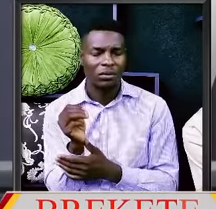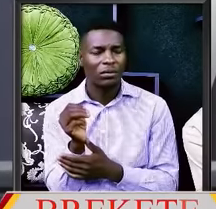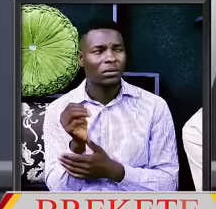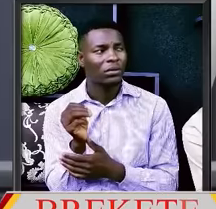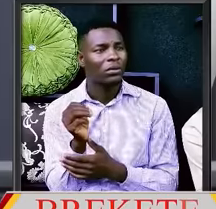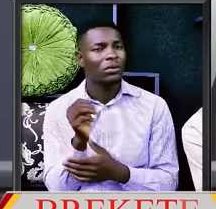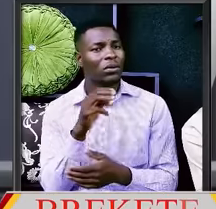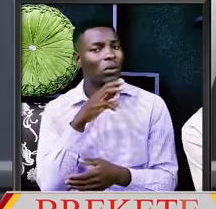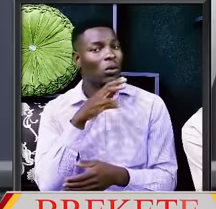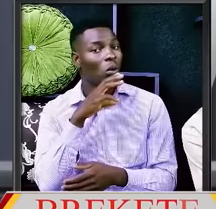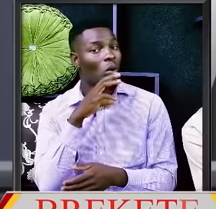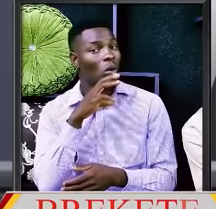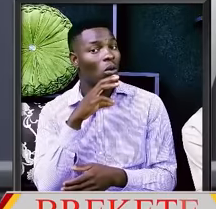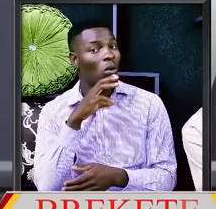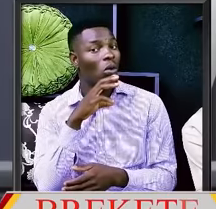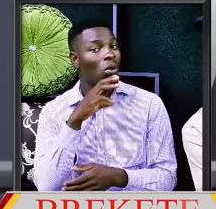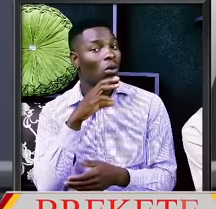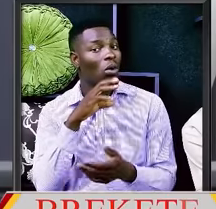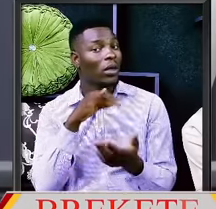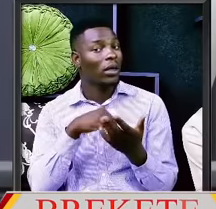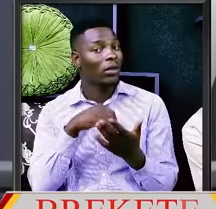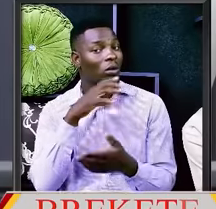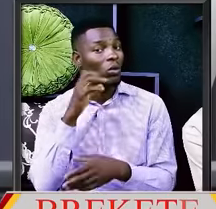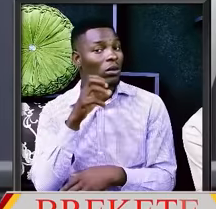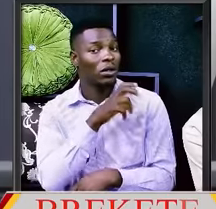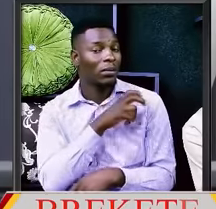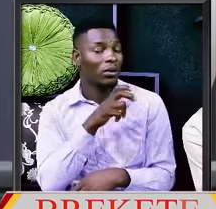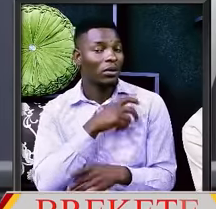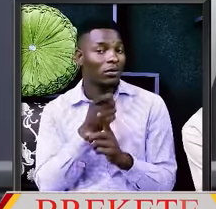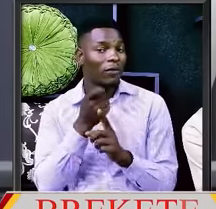police from the report that they gave.